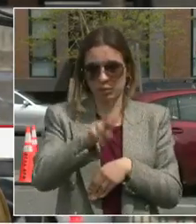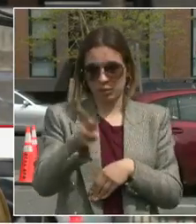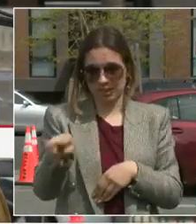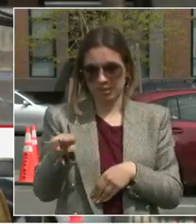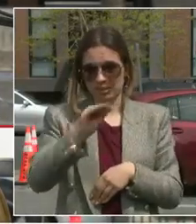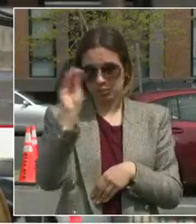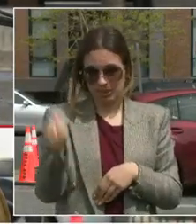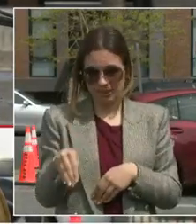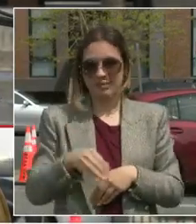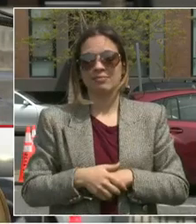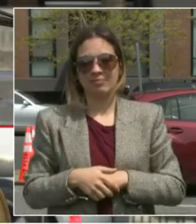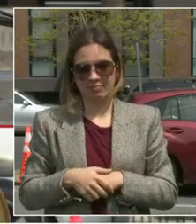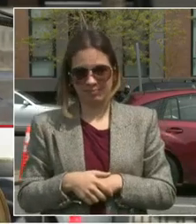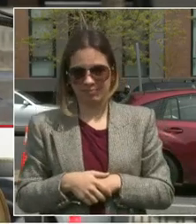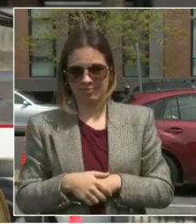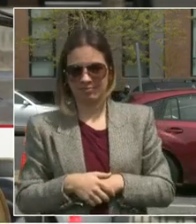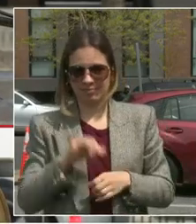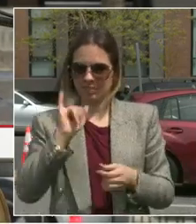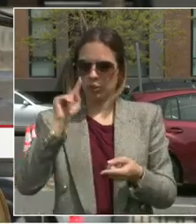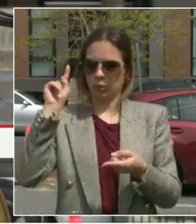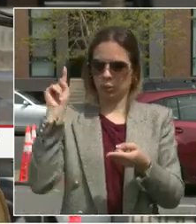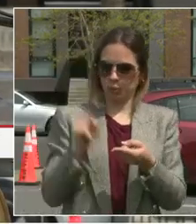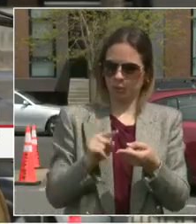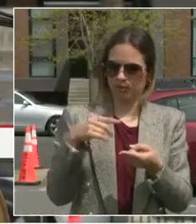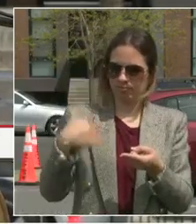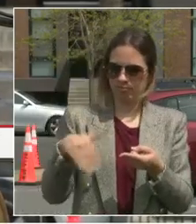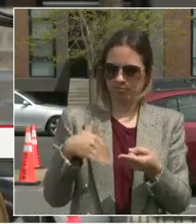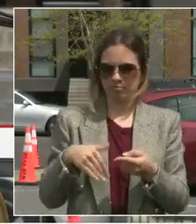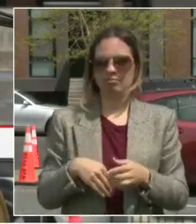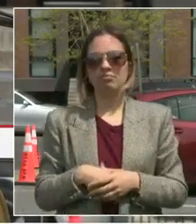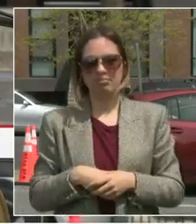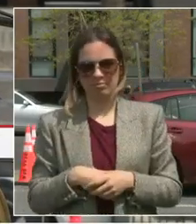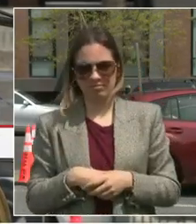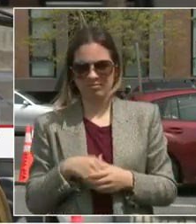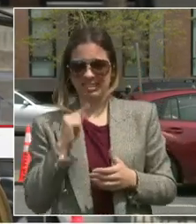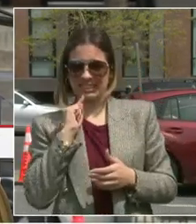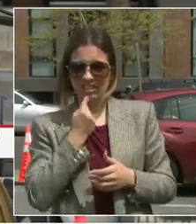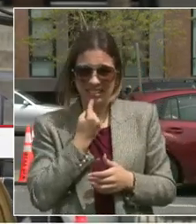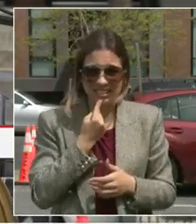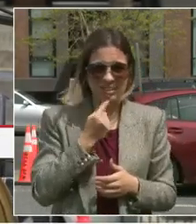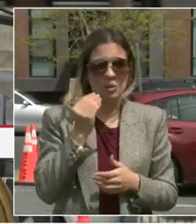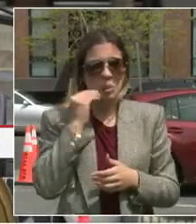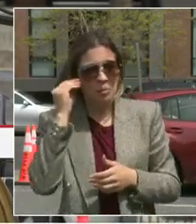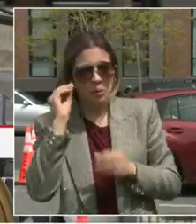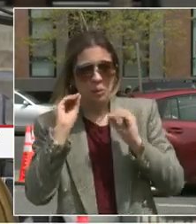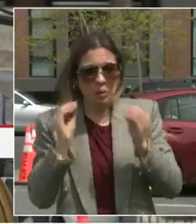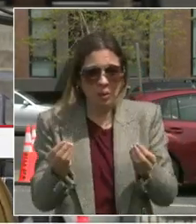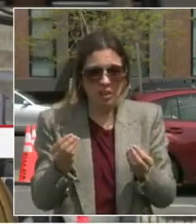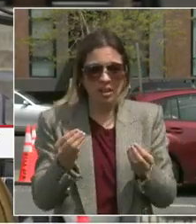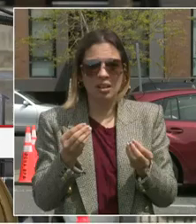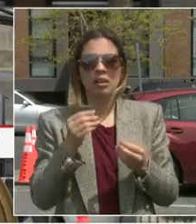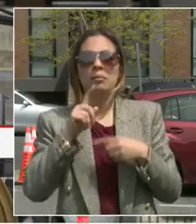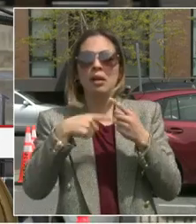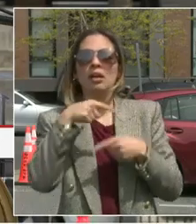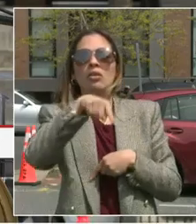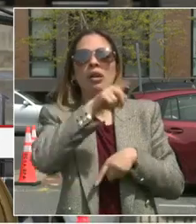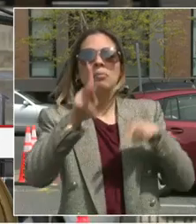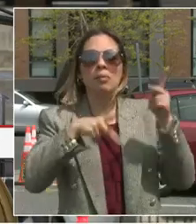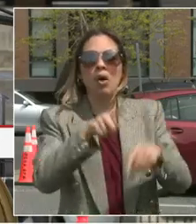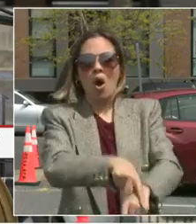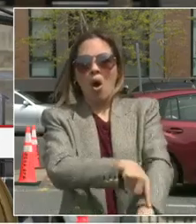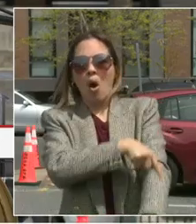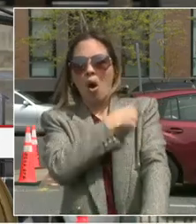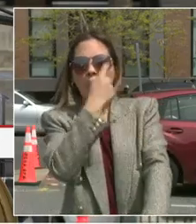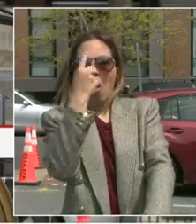When we talk about chronic homelessness, those are people who with the longest histories of homelessness and who have had repeated episodes of